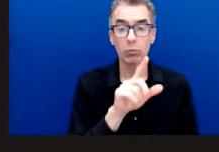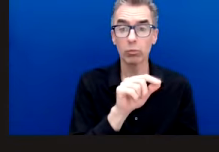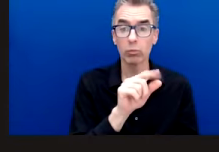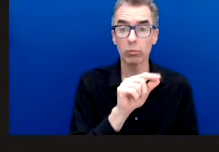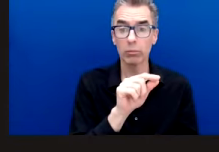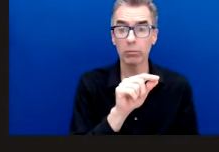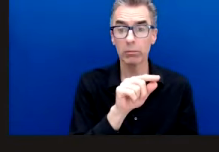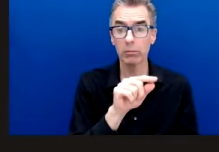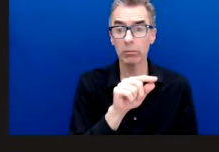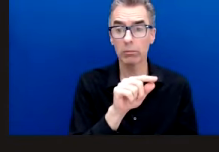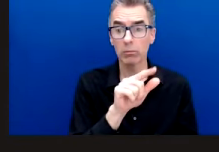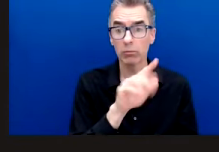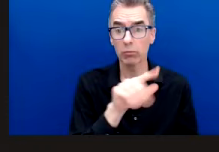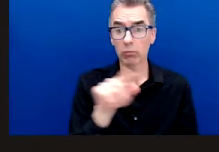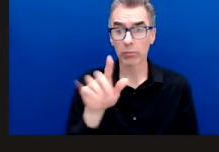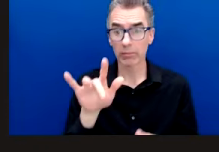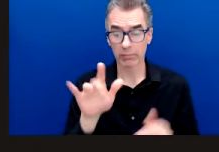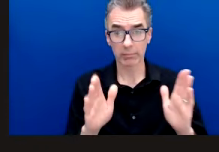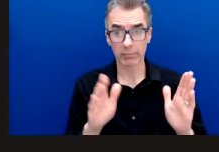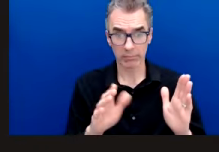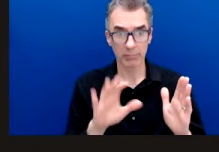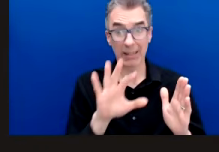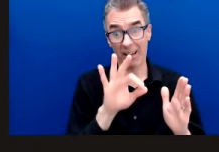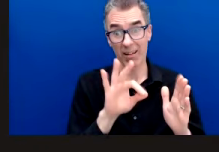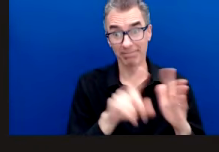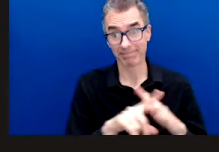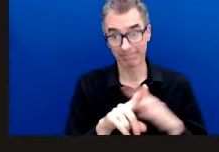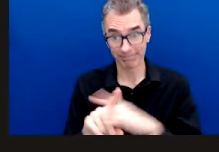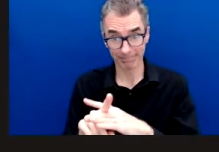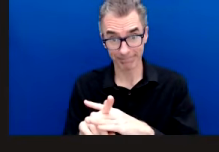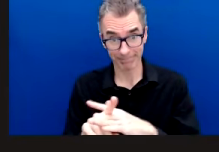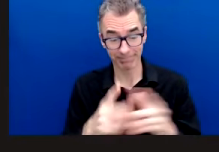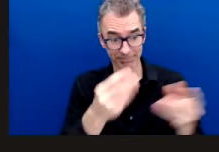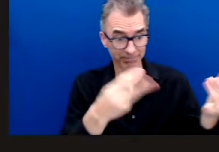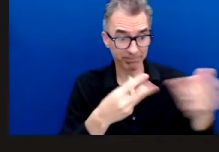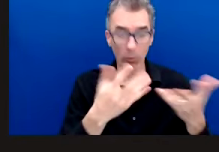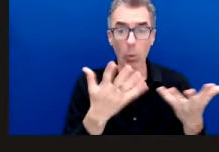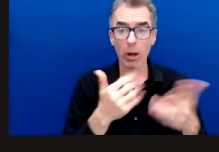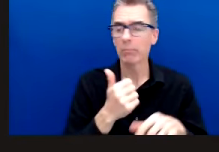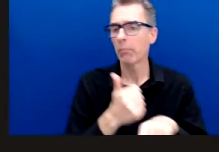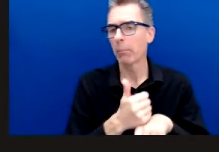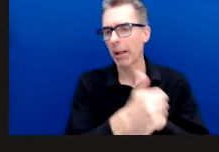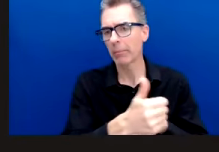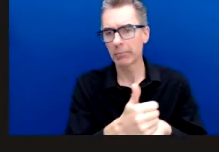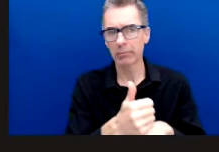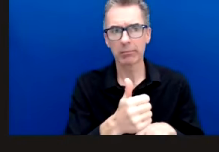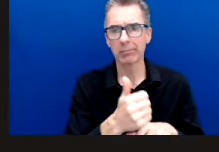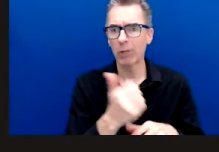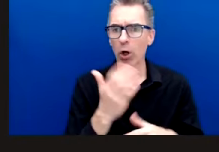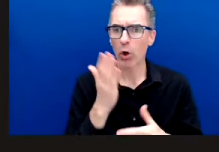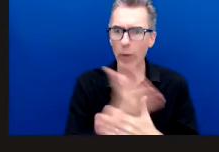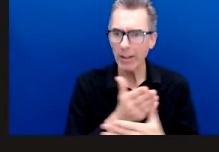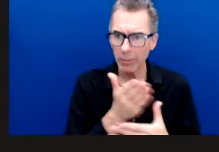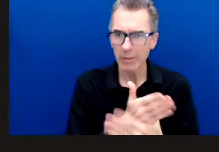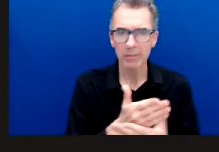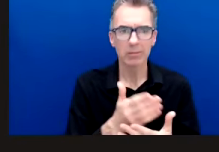about 22 Title IX reports, and those involved allegations of sexual harassment, stalking,